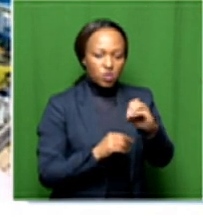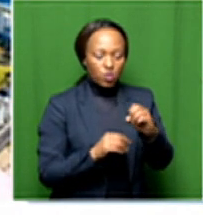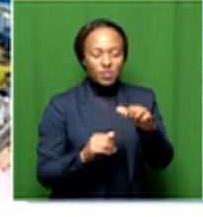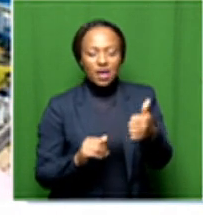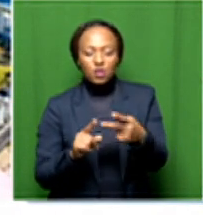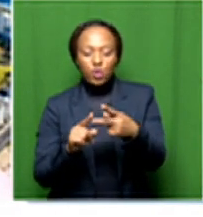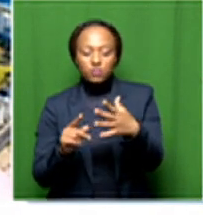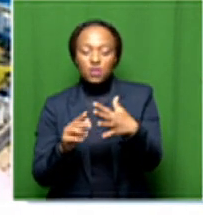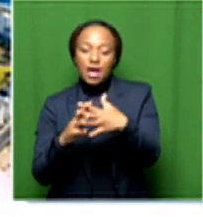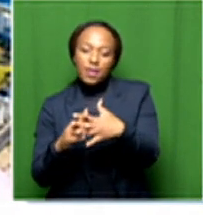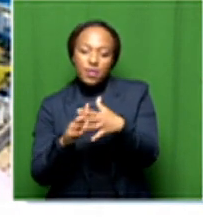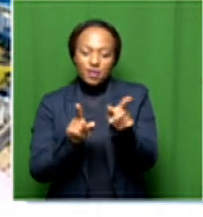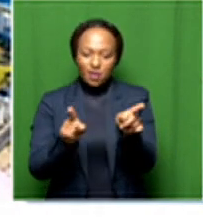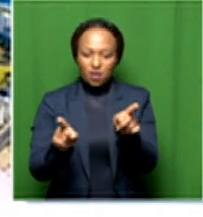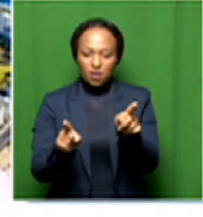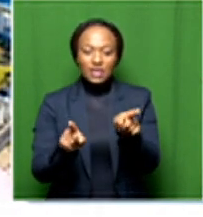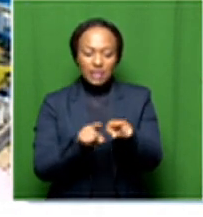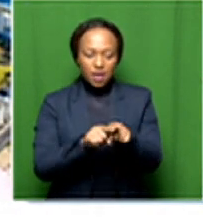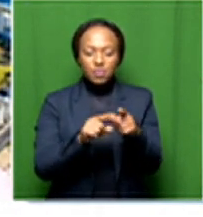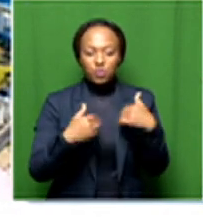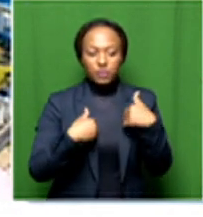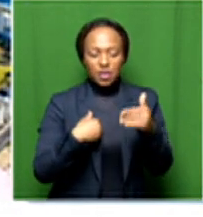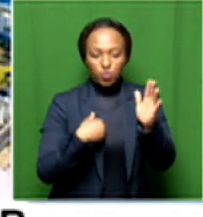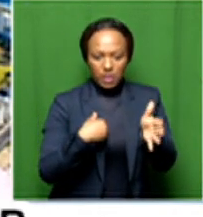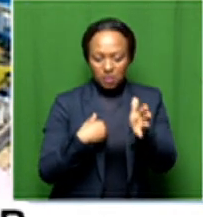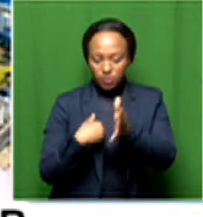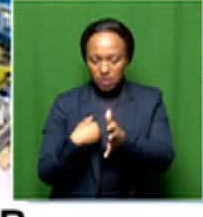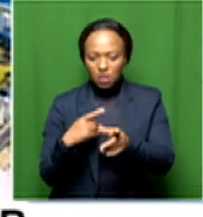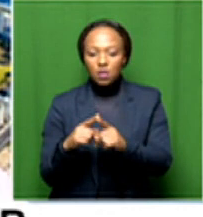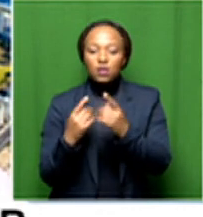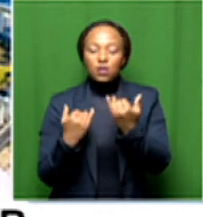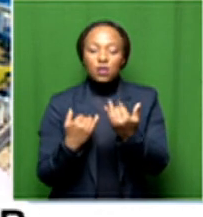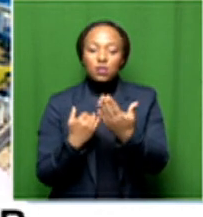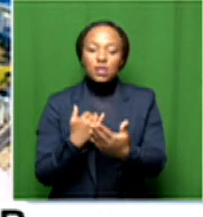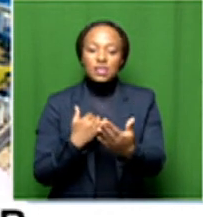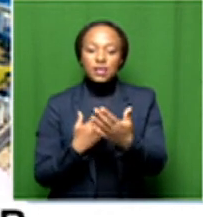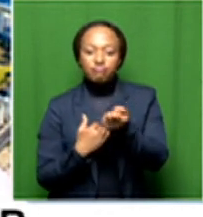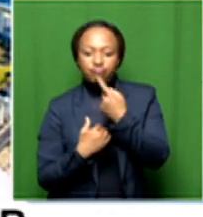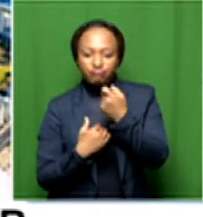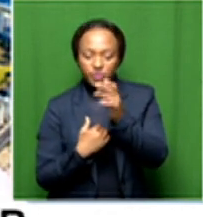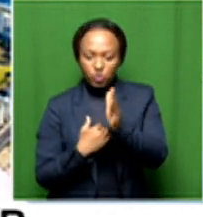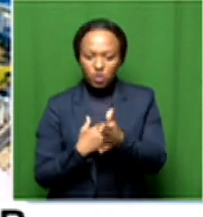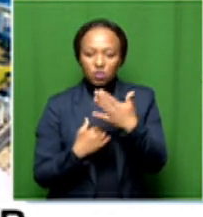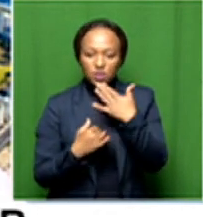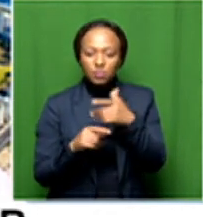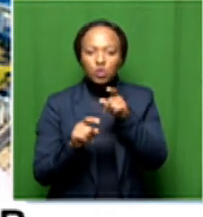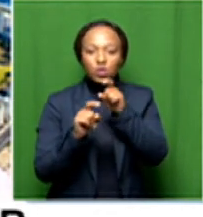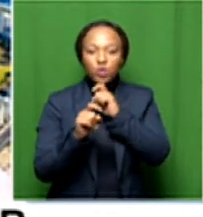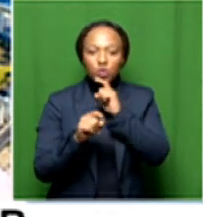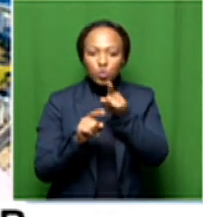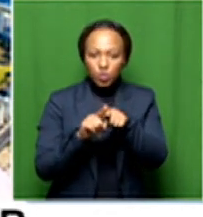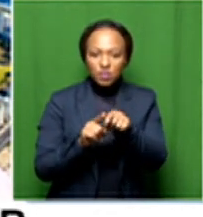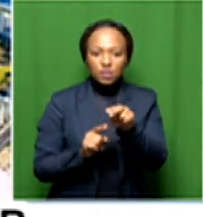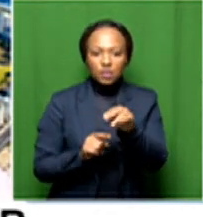that those trials are also about to kick off. And those trials will also evaluate Nitazoxanid.